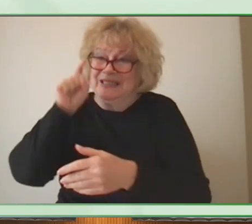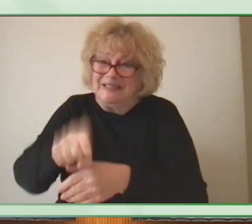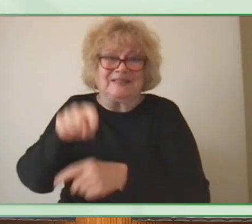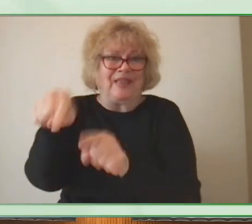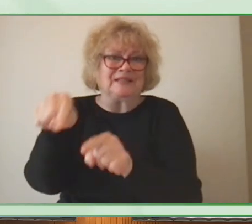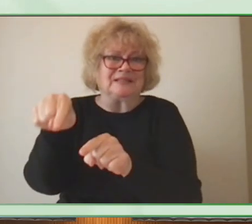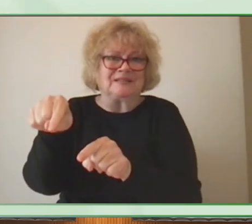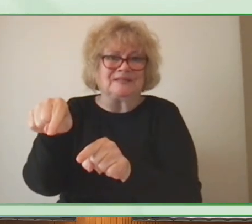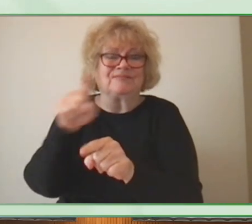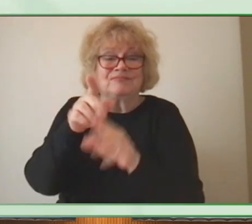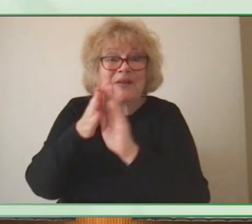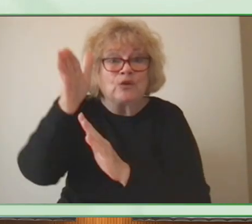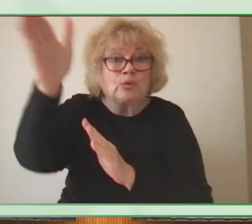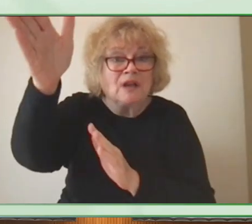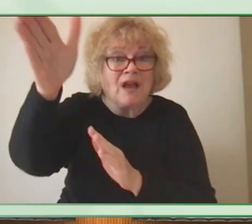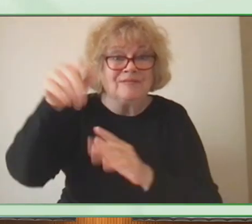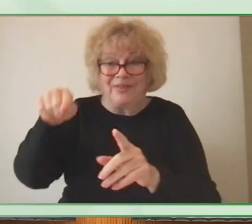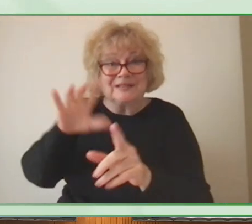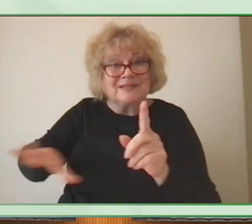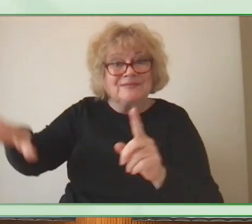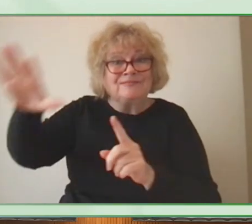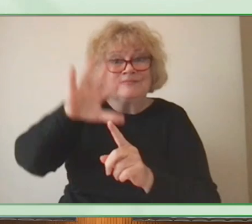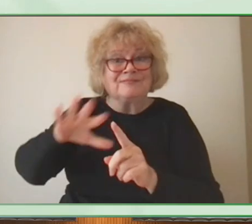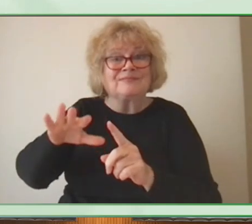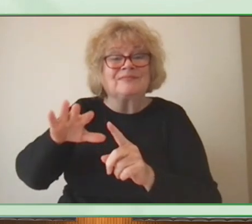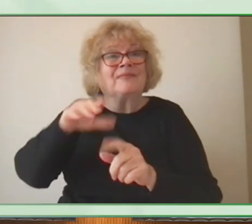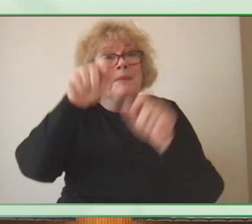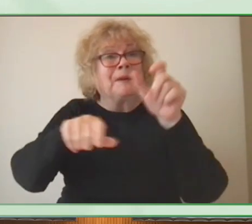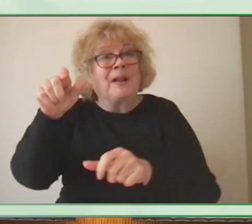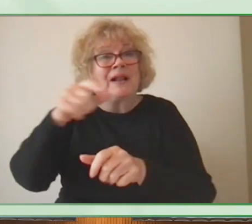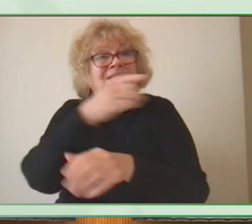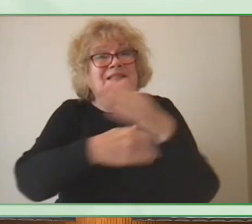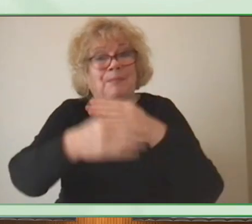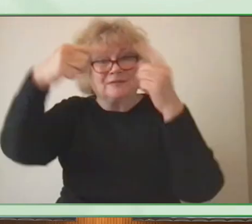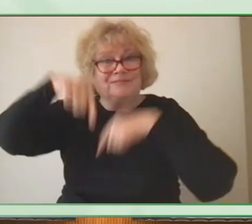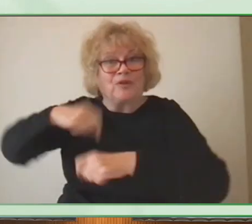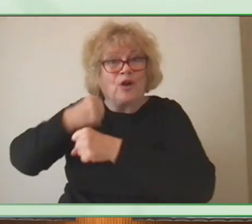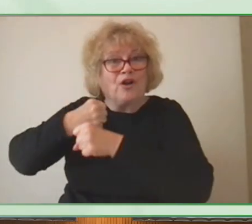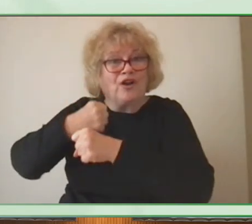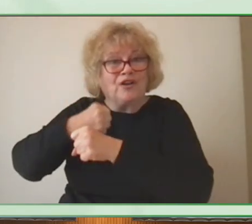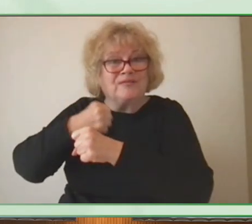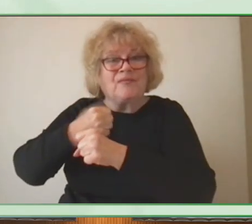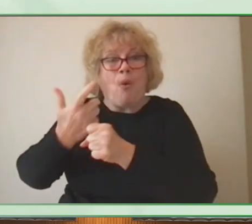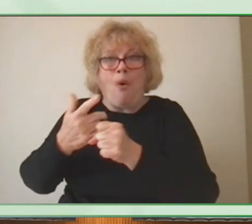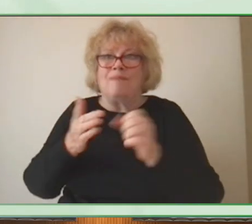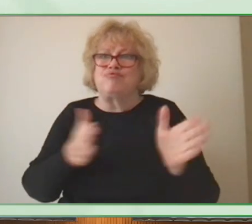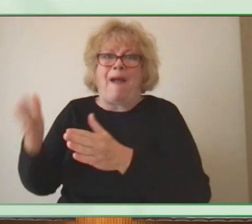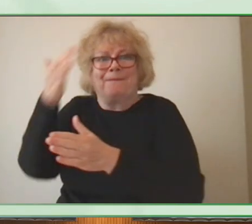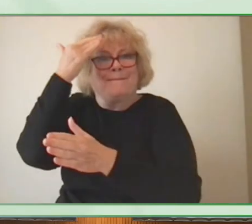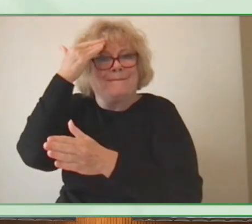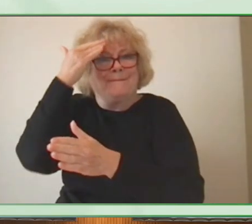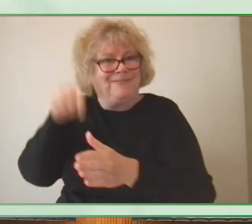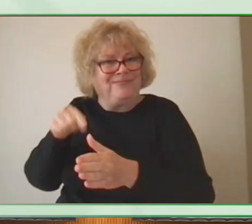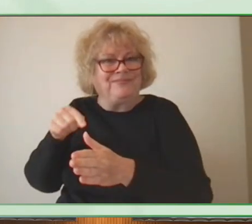state authorities. We need people with disabilities, meaningful participation during all stages